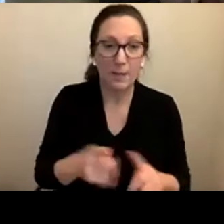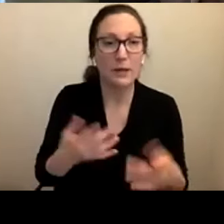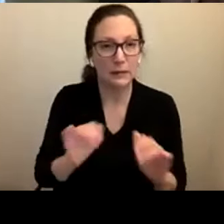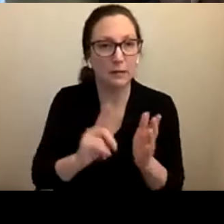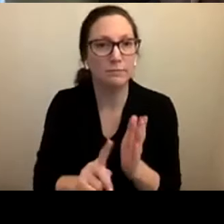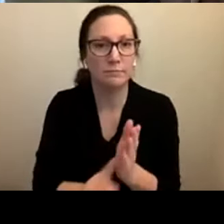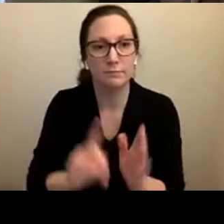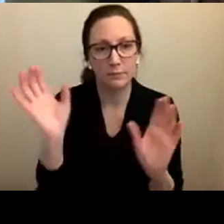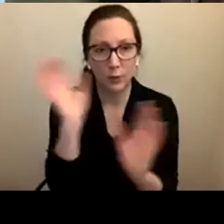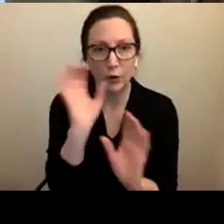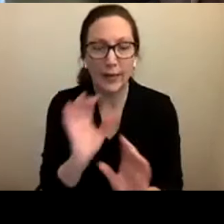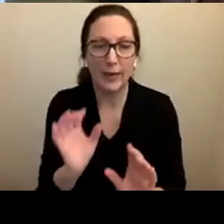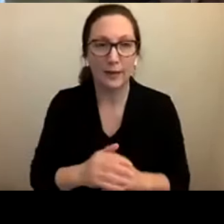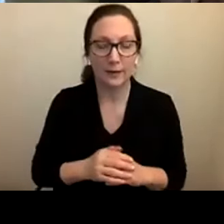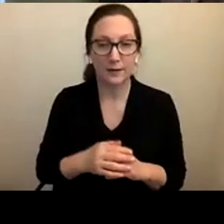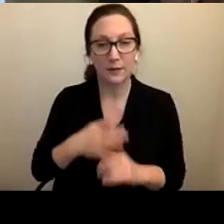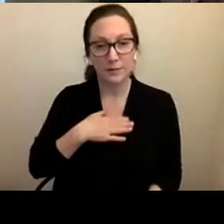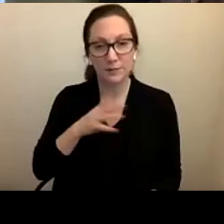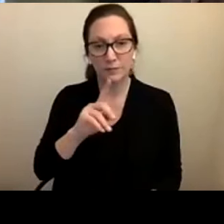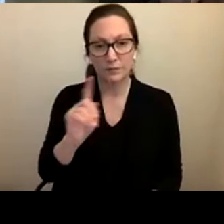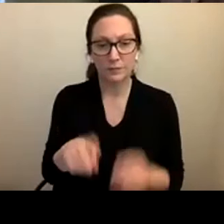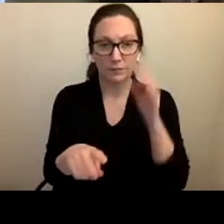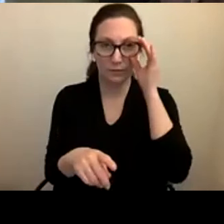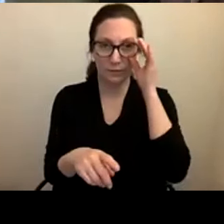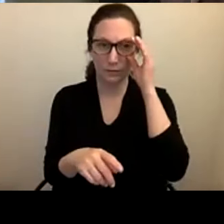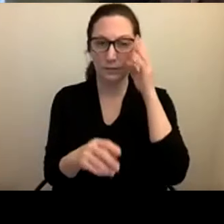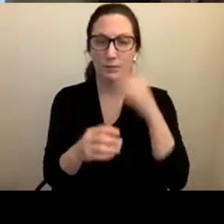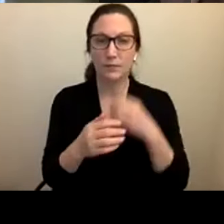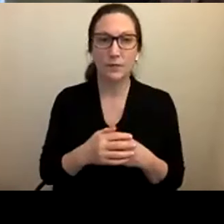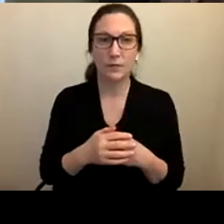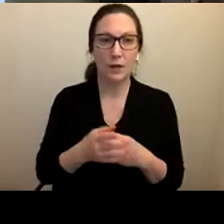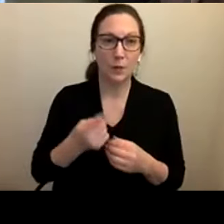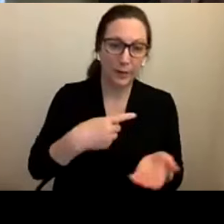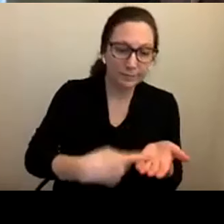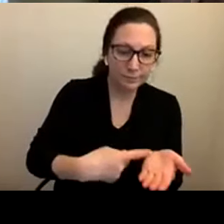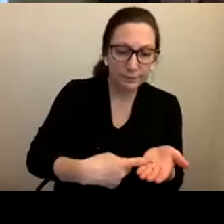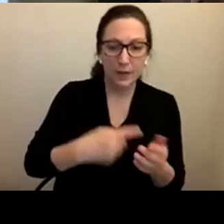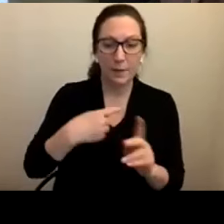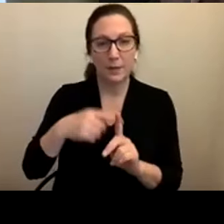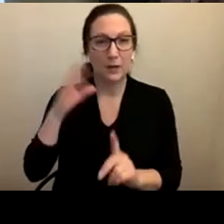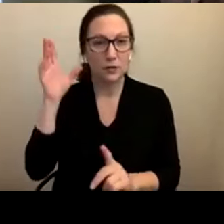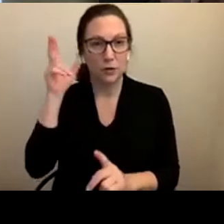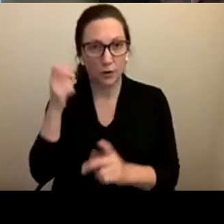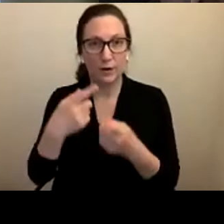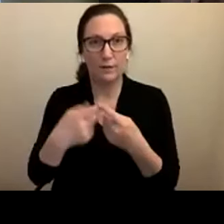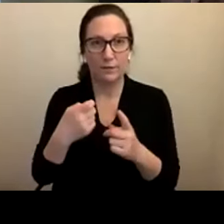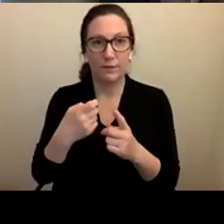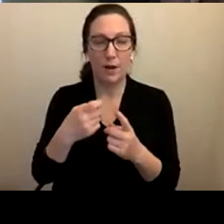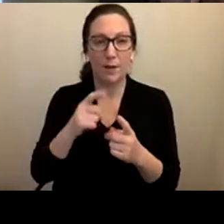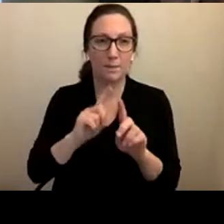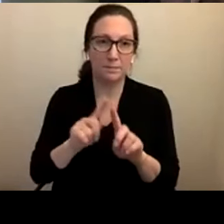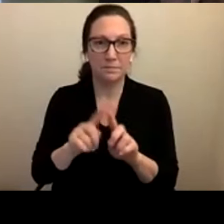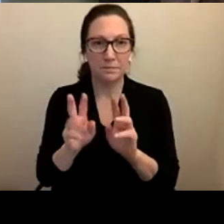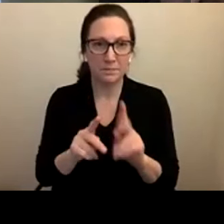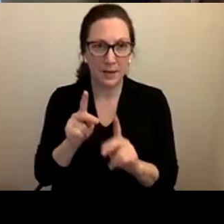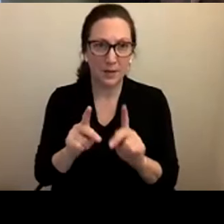So my question is, we've also discussed and have heard from testimonies of a number of different ways to